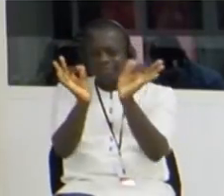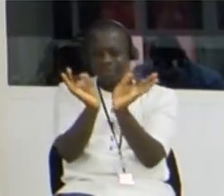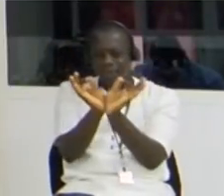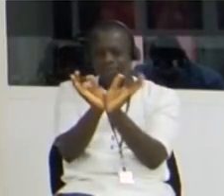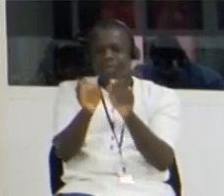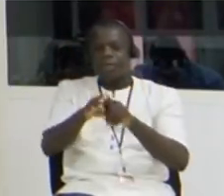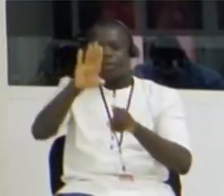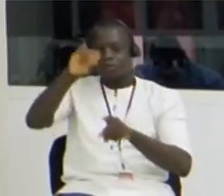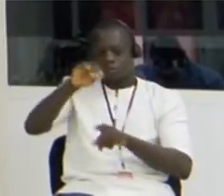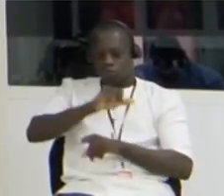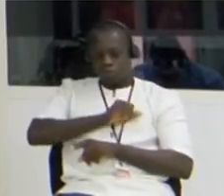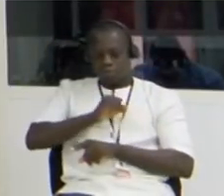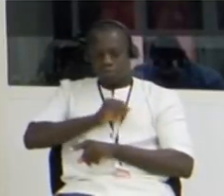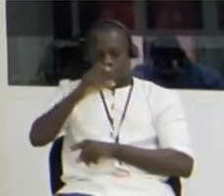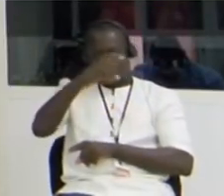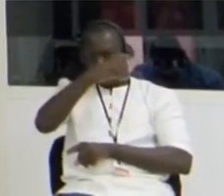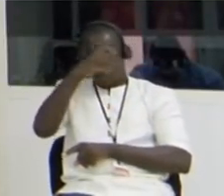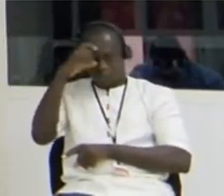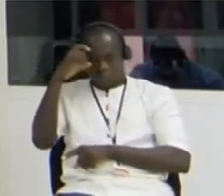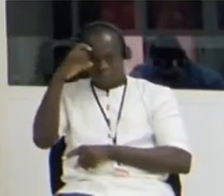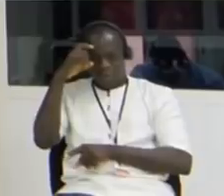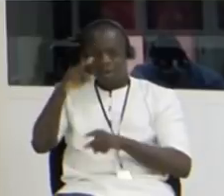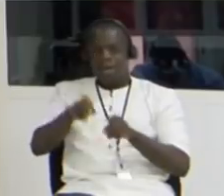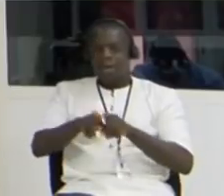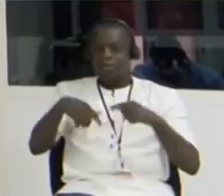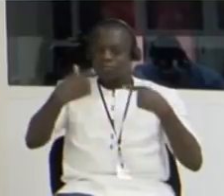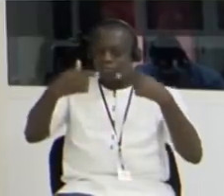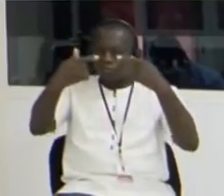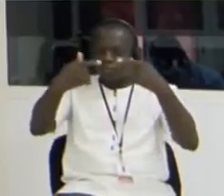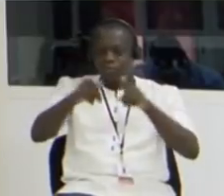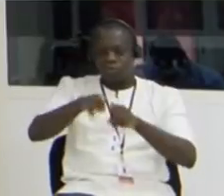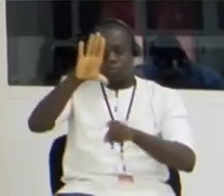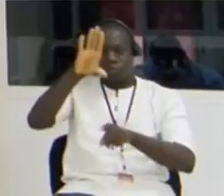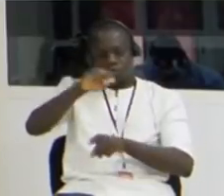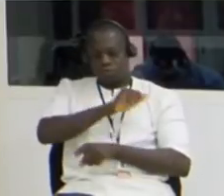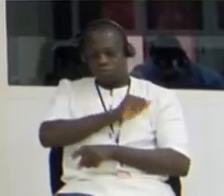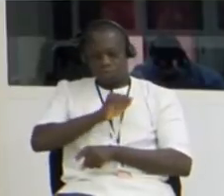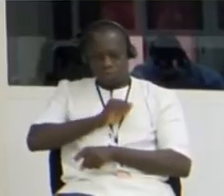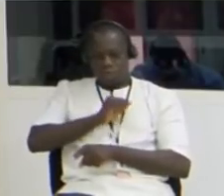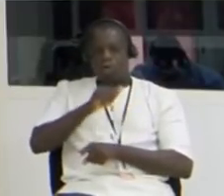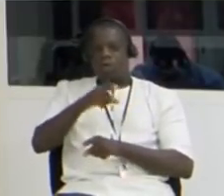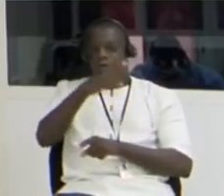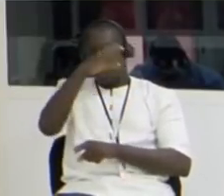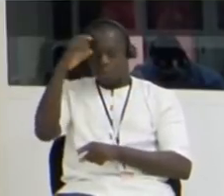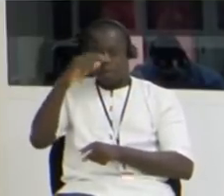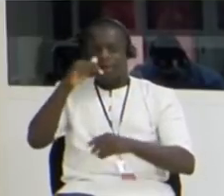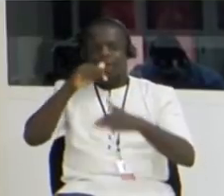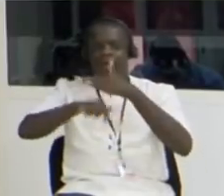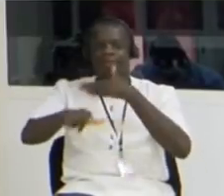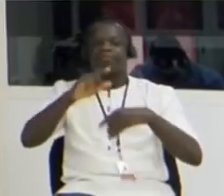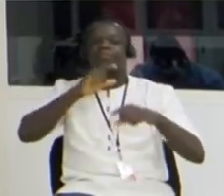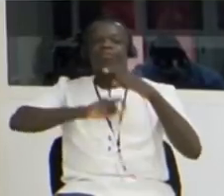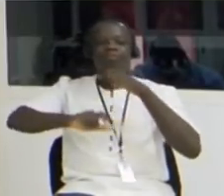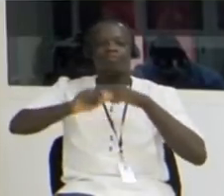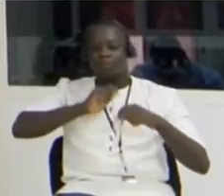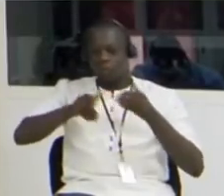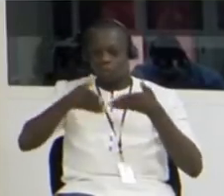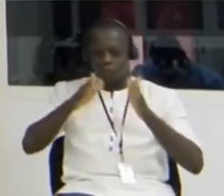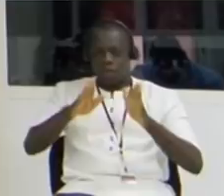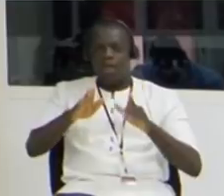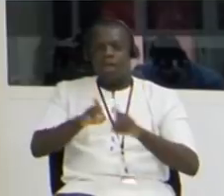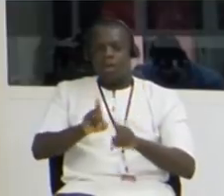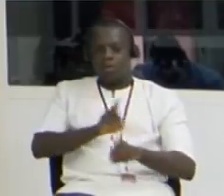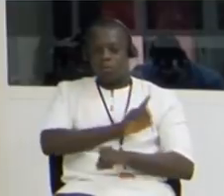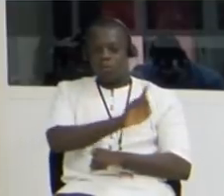to do their job as they continue to do their job in a professional manner. We ask that the